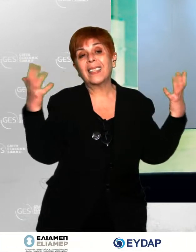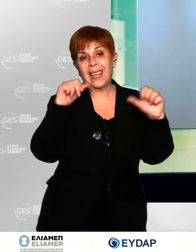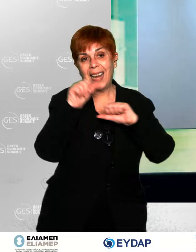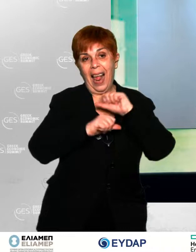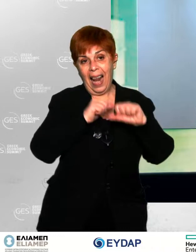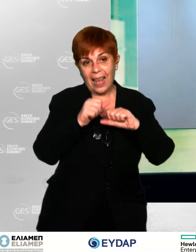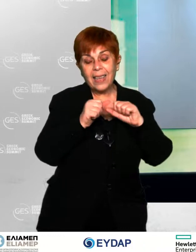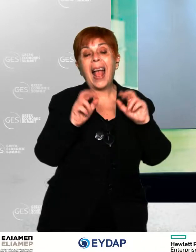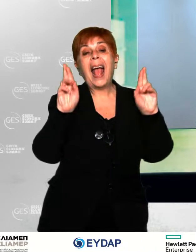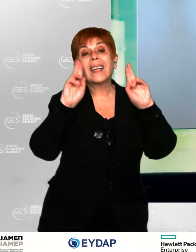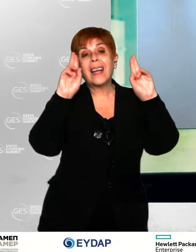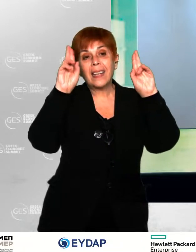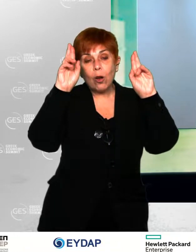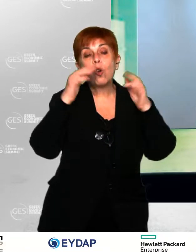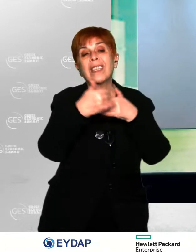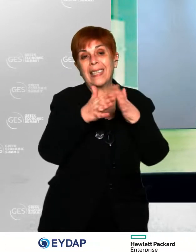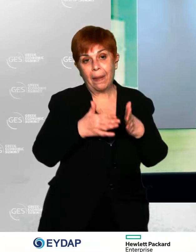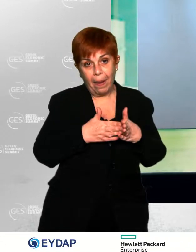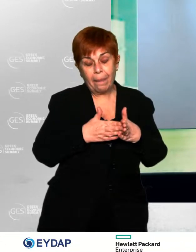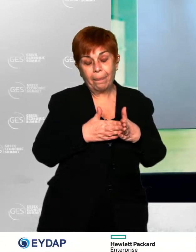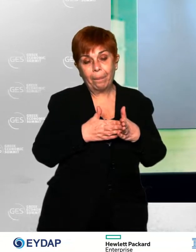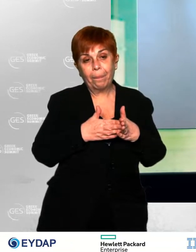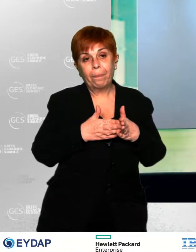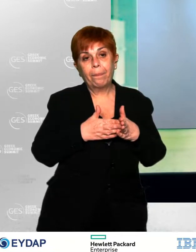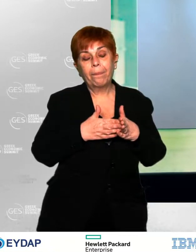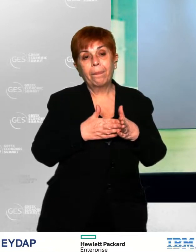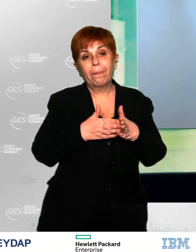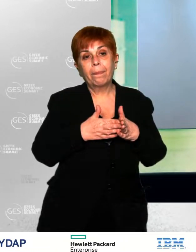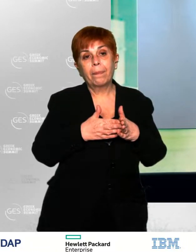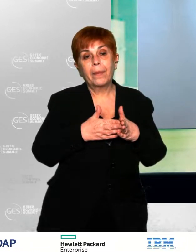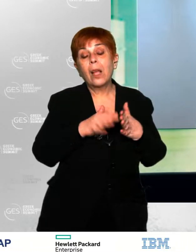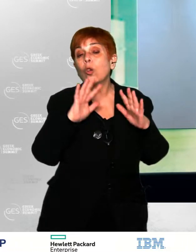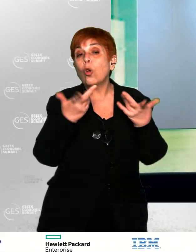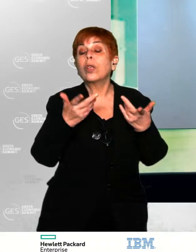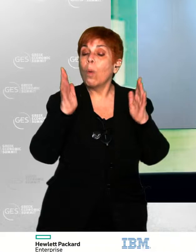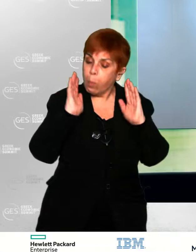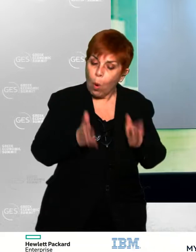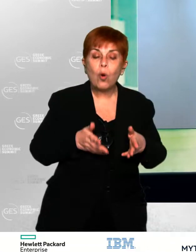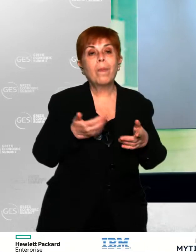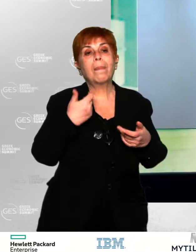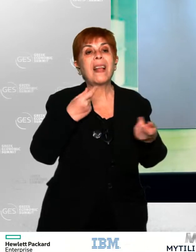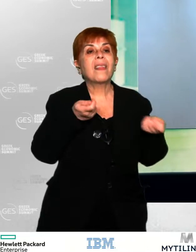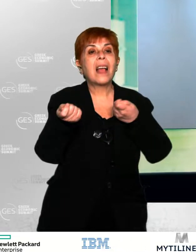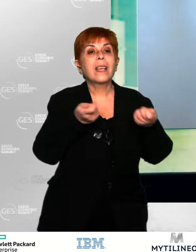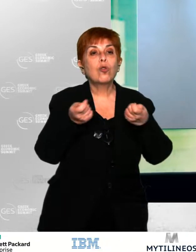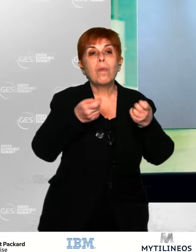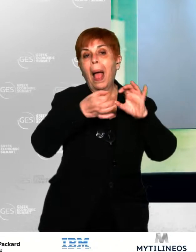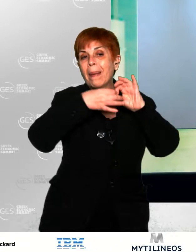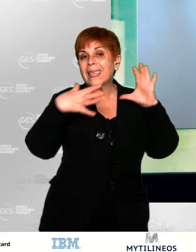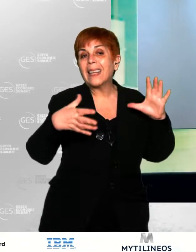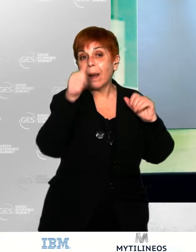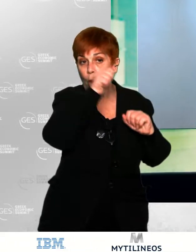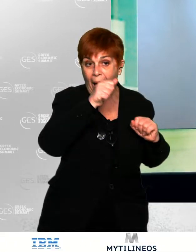probably cope with the decarbonization without a major deceleration of